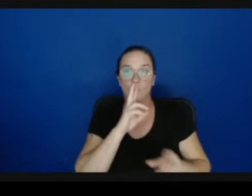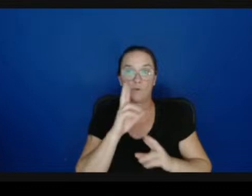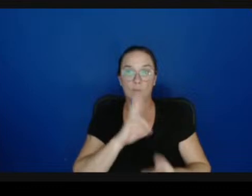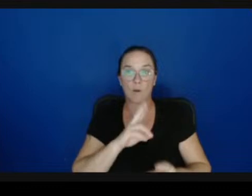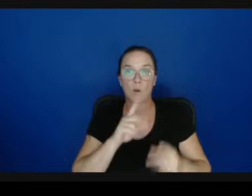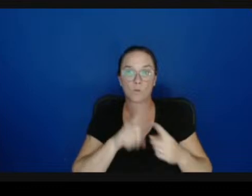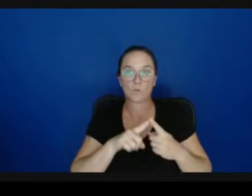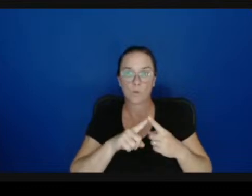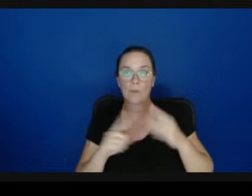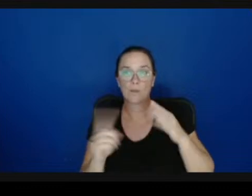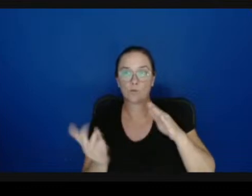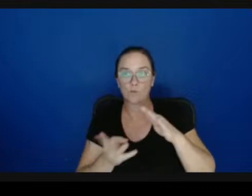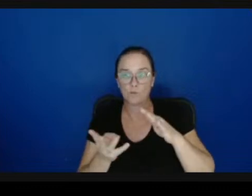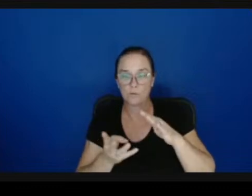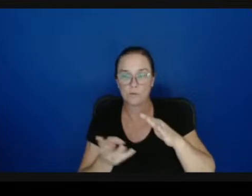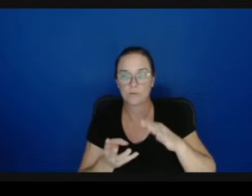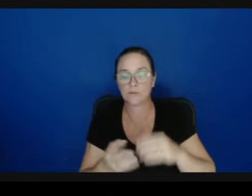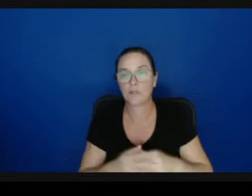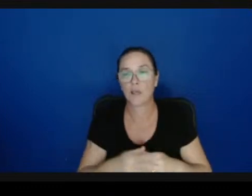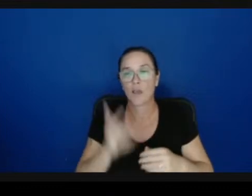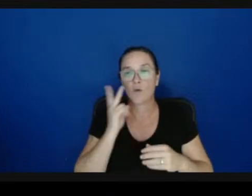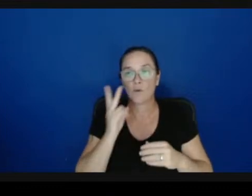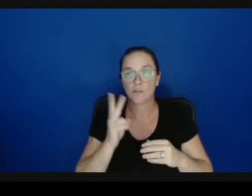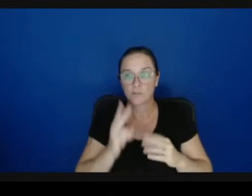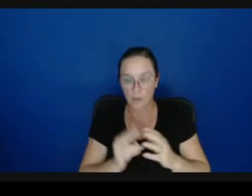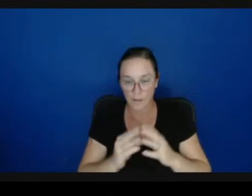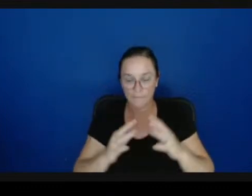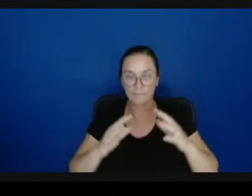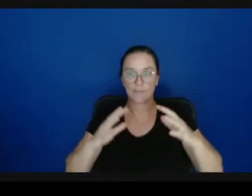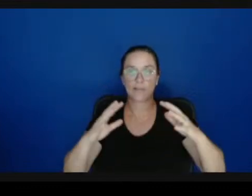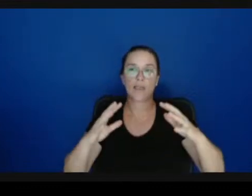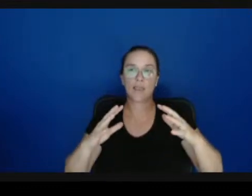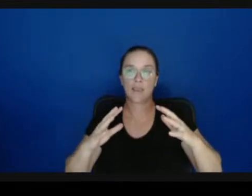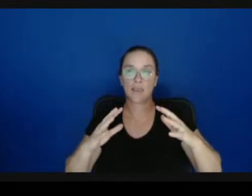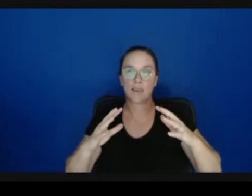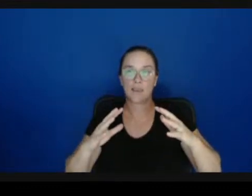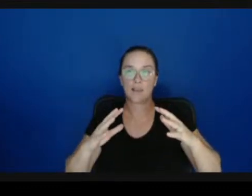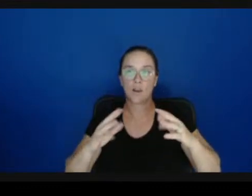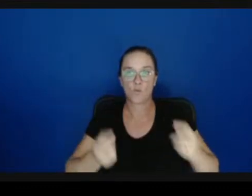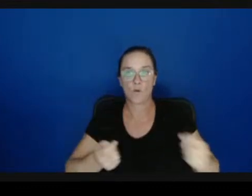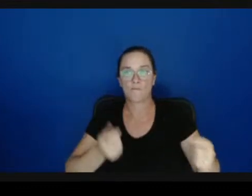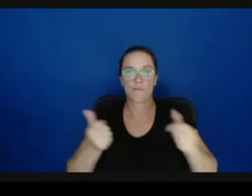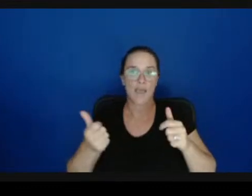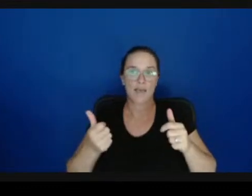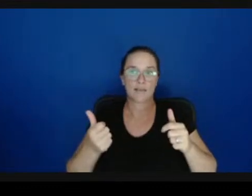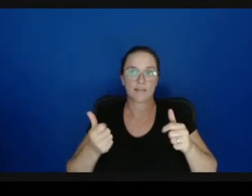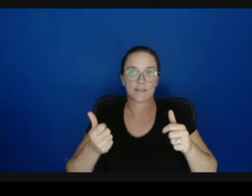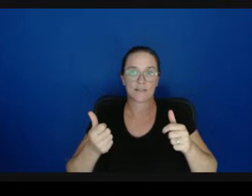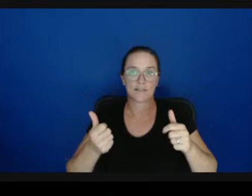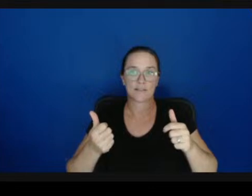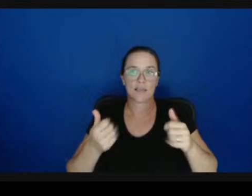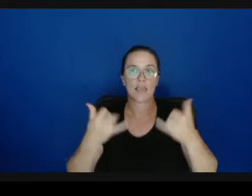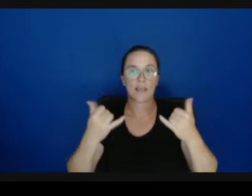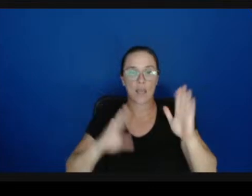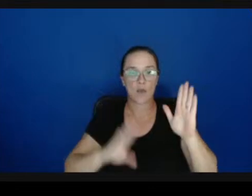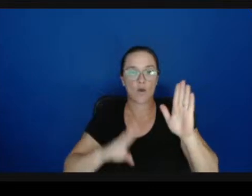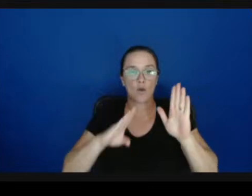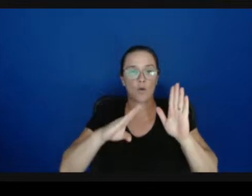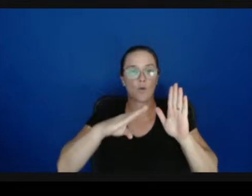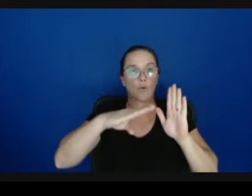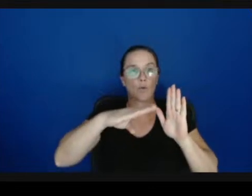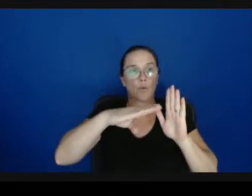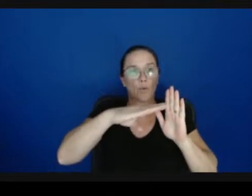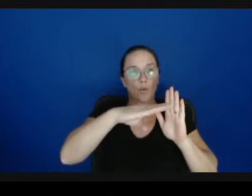intrusion. We saw the reinflation from the west at a very fast rate early on, and that seems to have slowed down, as